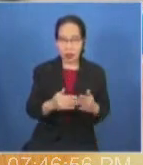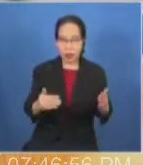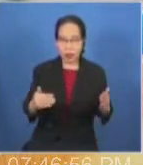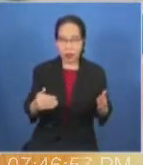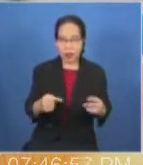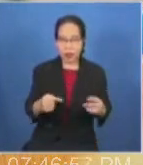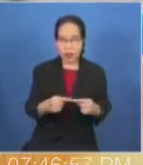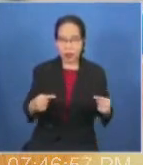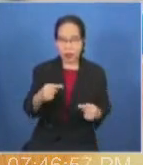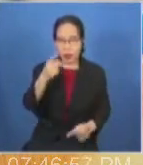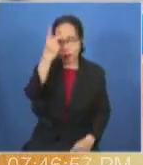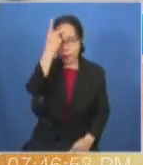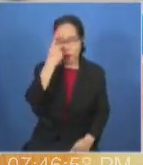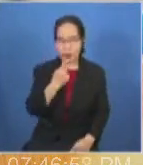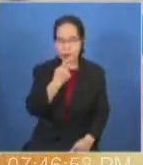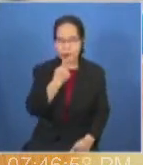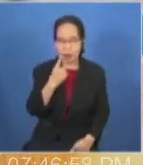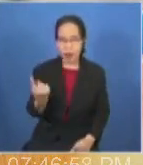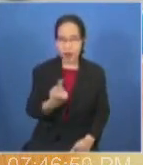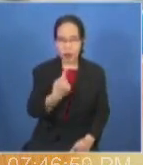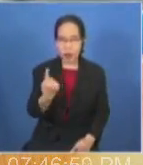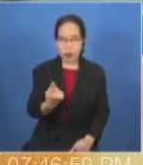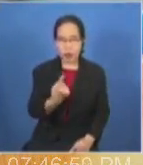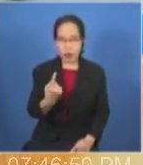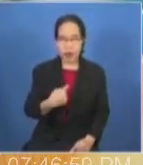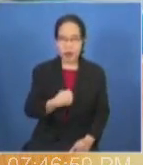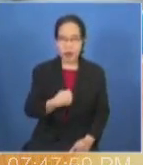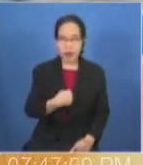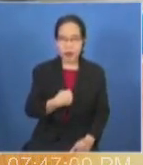don't go against their parents. And